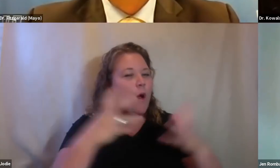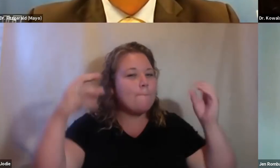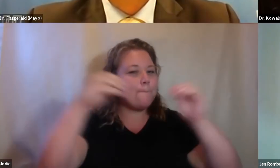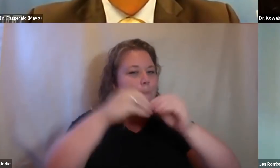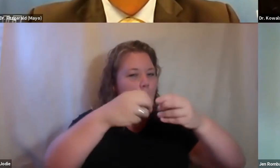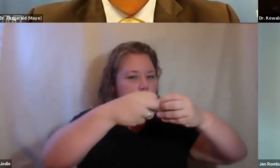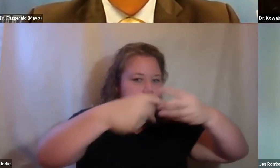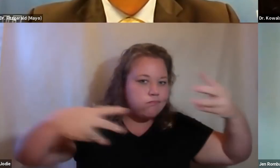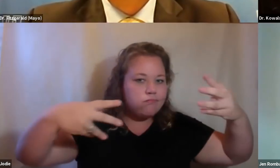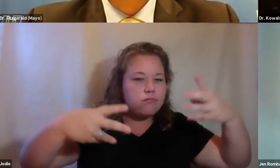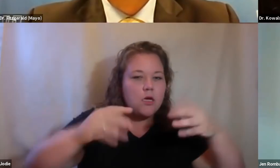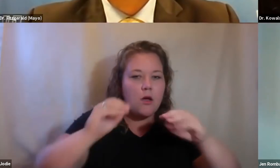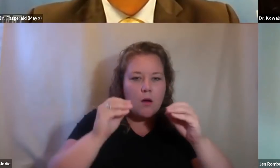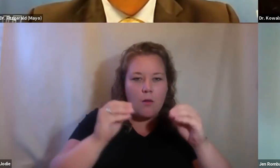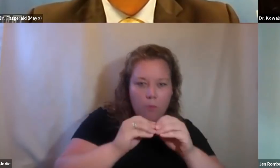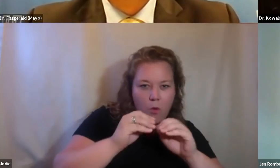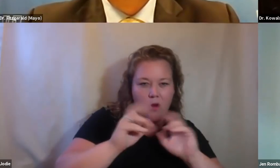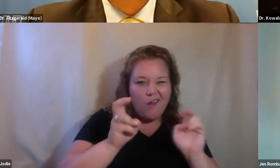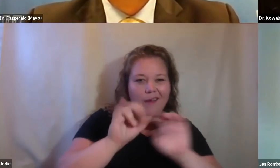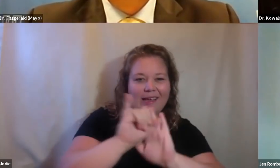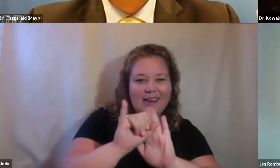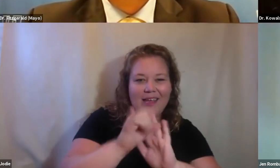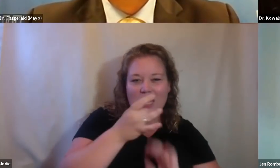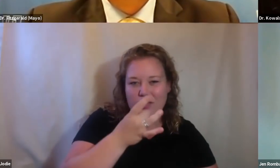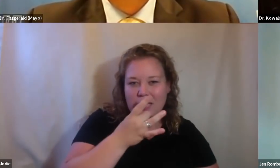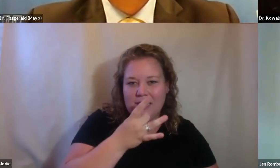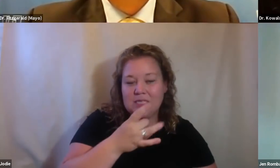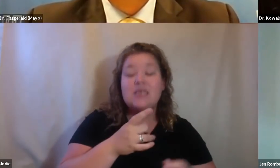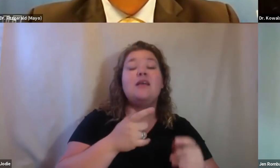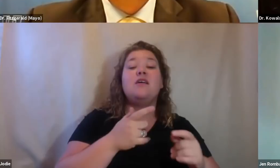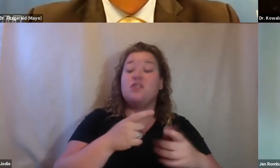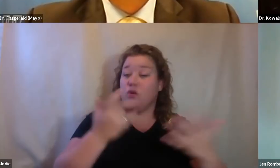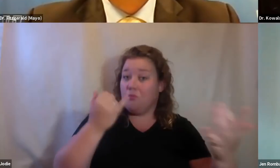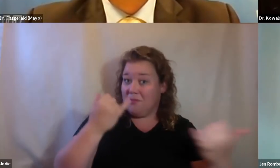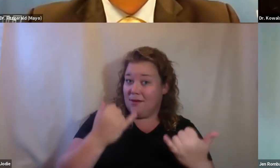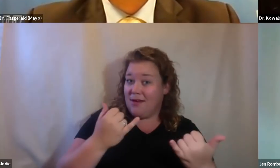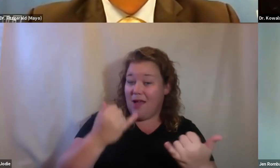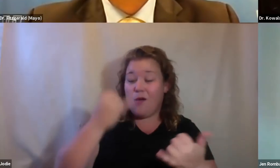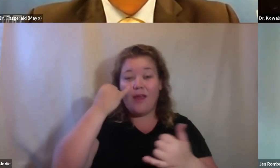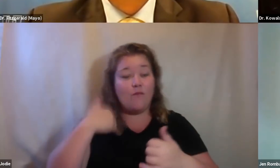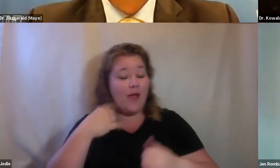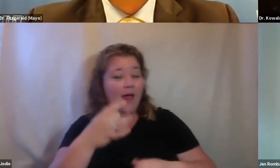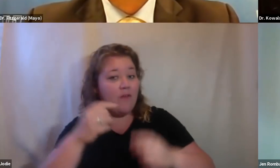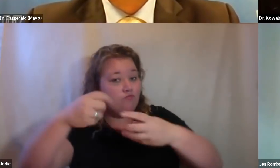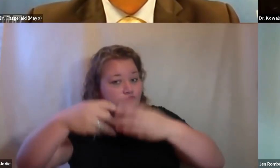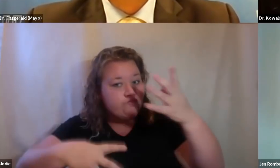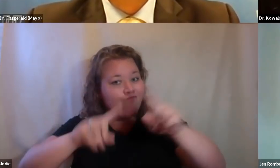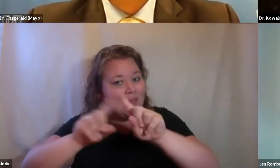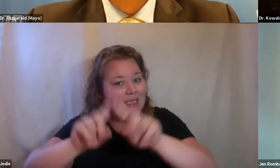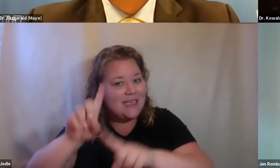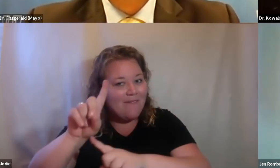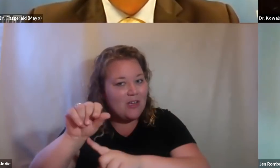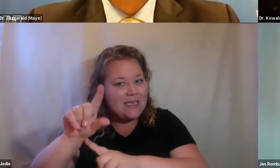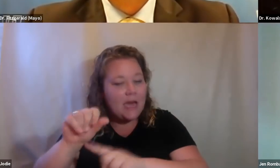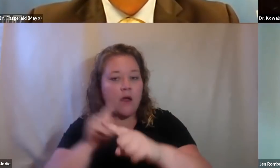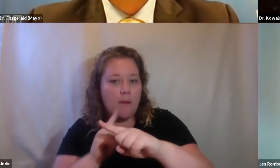when you tie that directly to recommendations, it doesn't allow for assuring that that